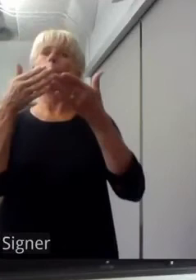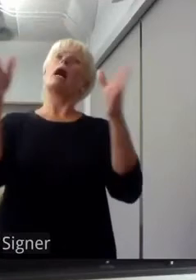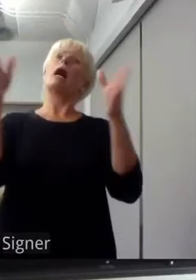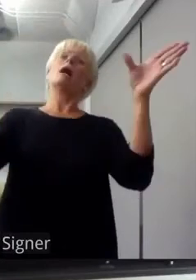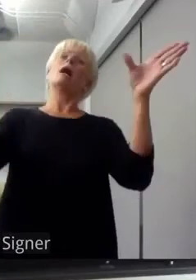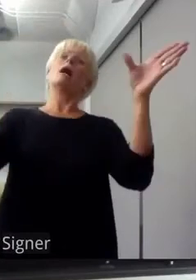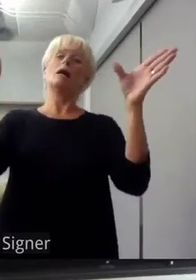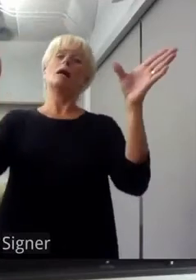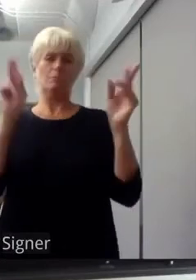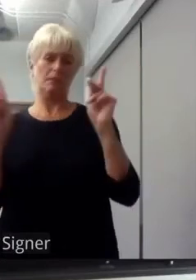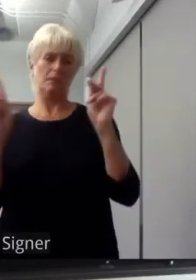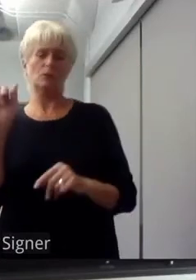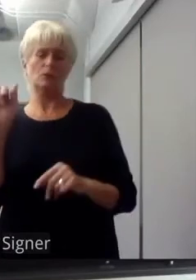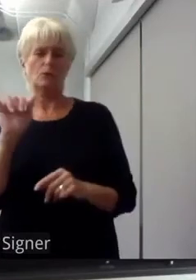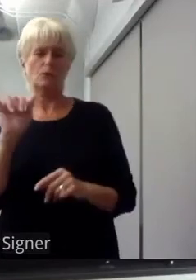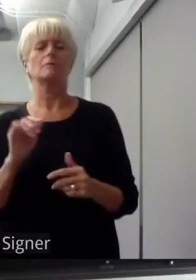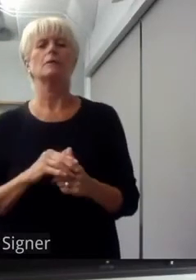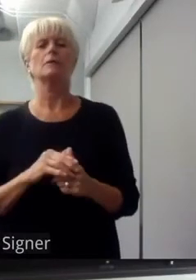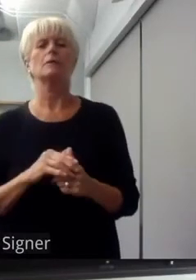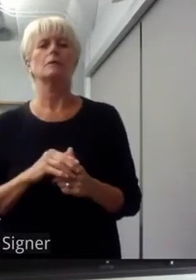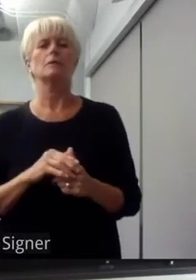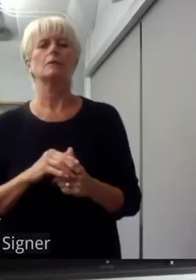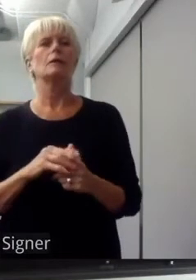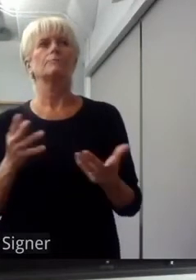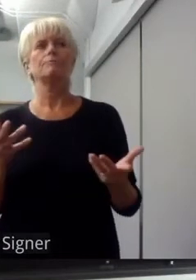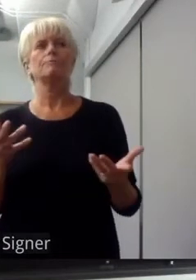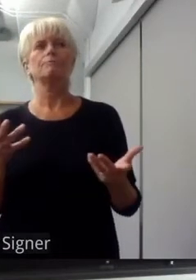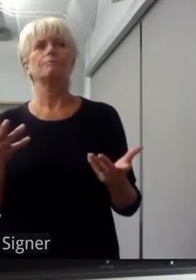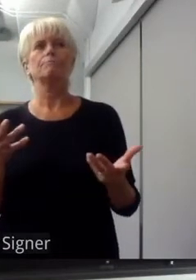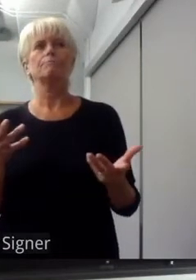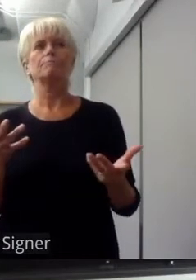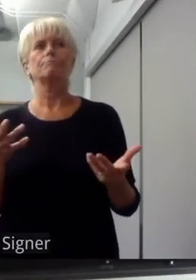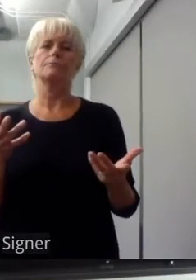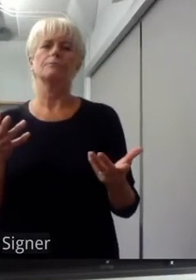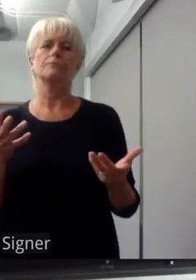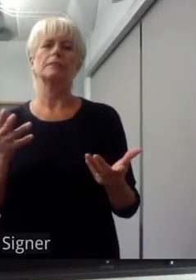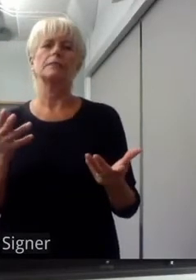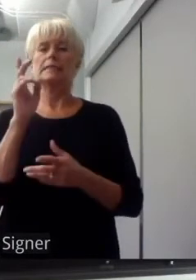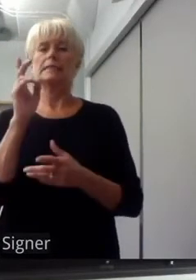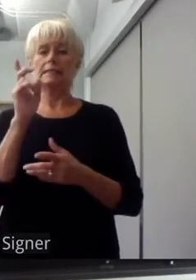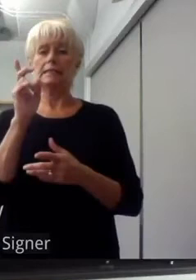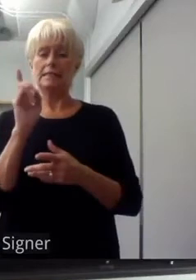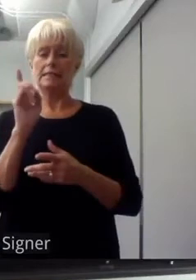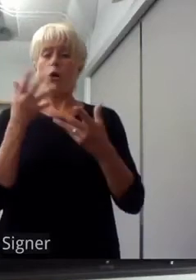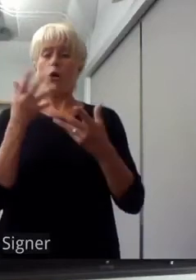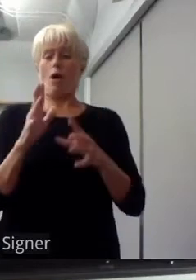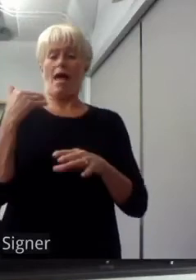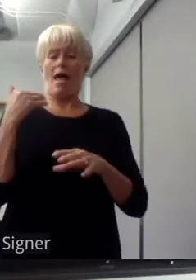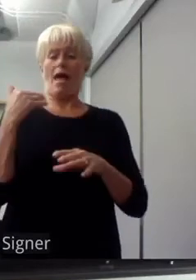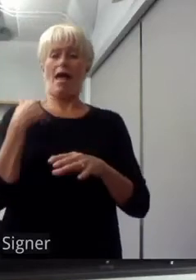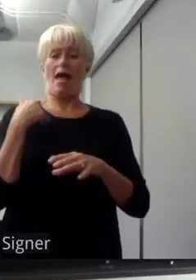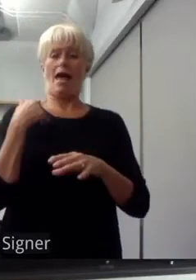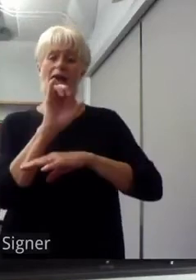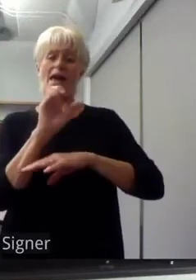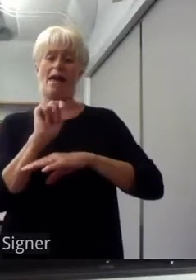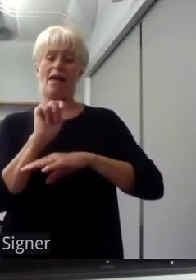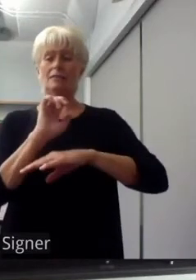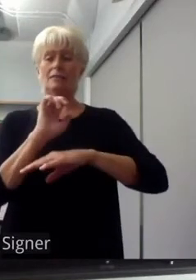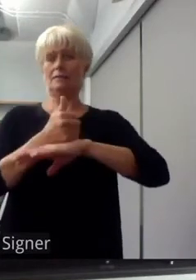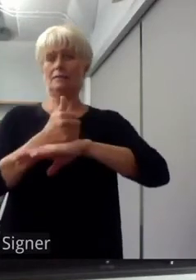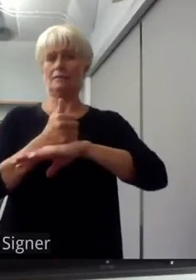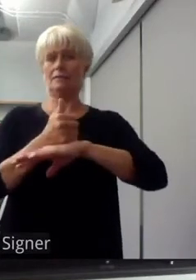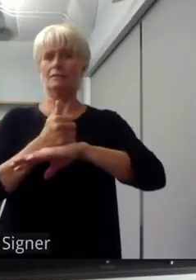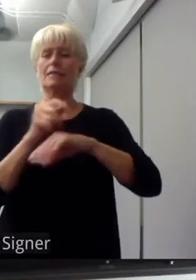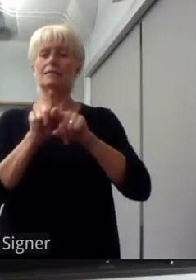was an act currently in place when we were doing this review, which was the